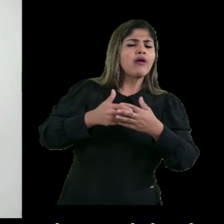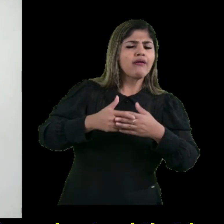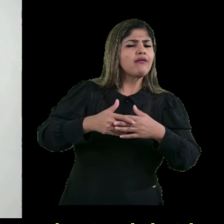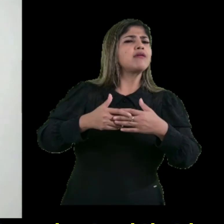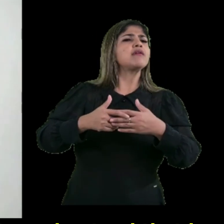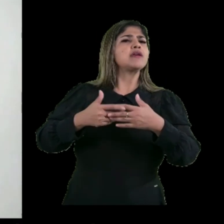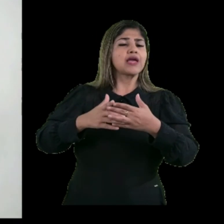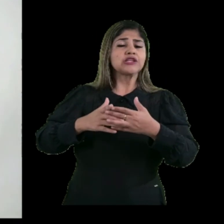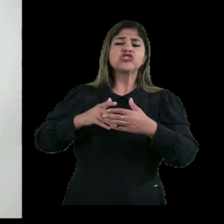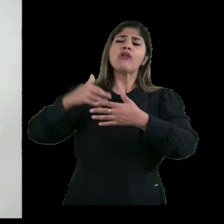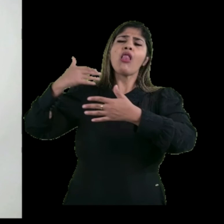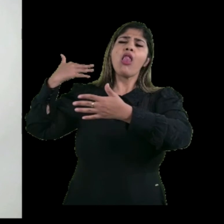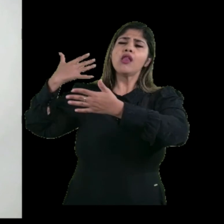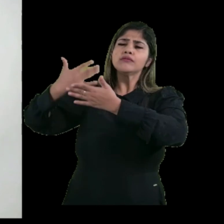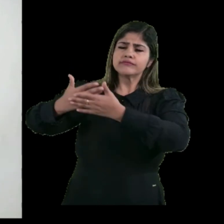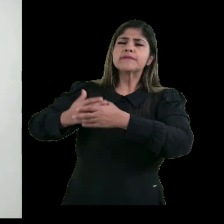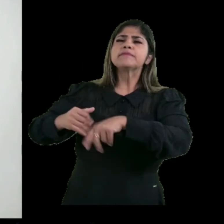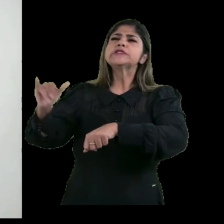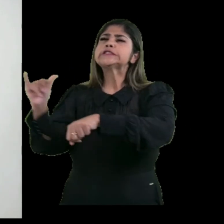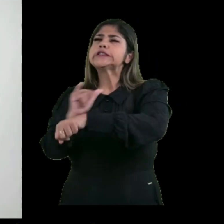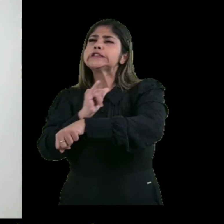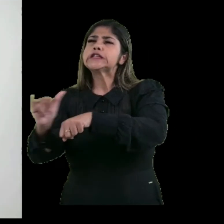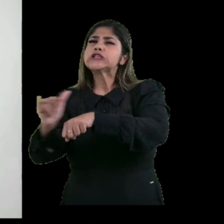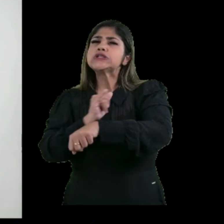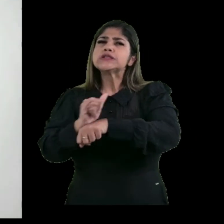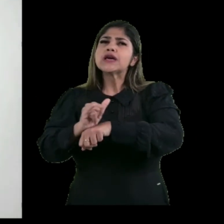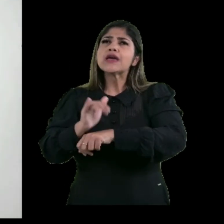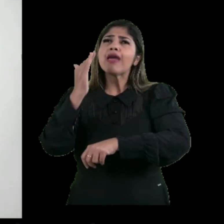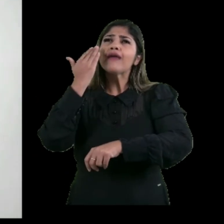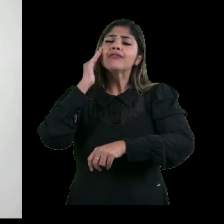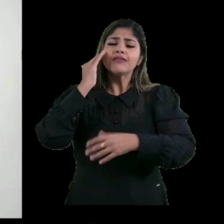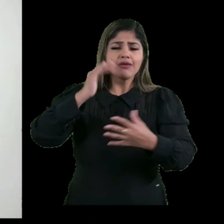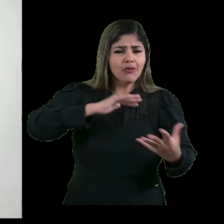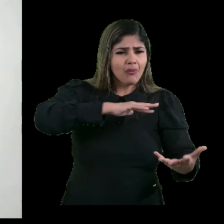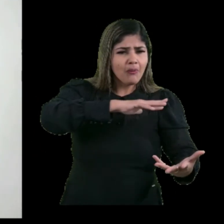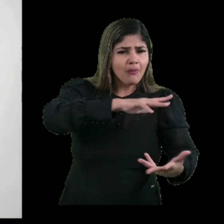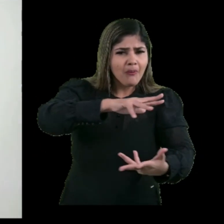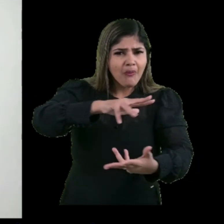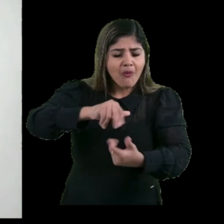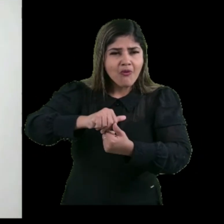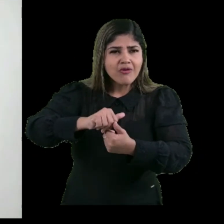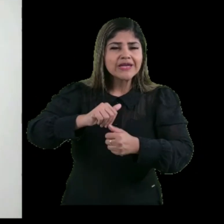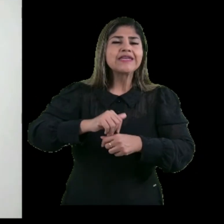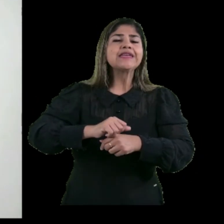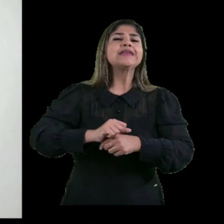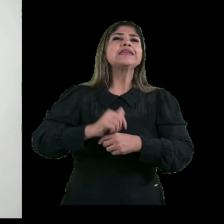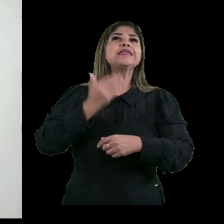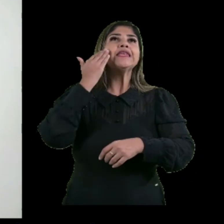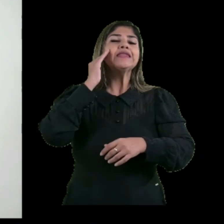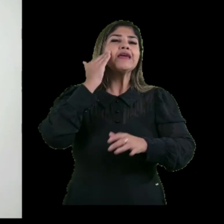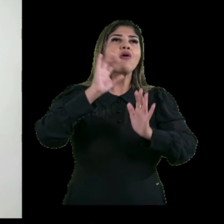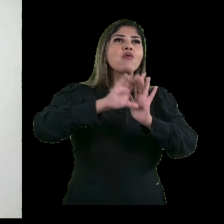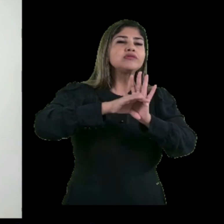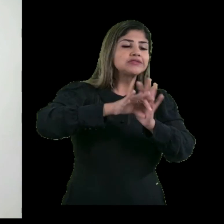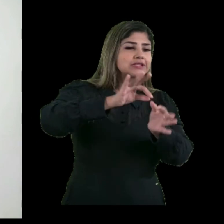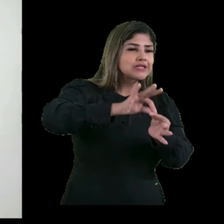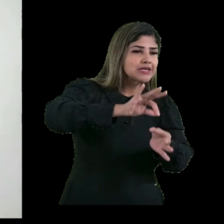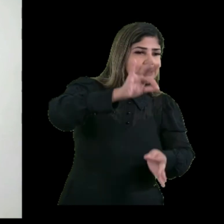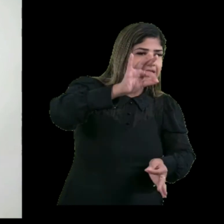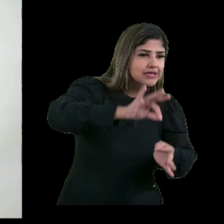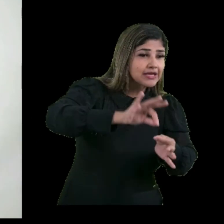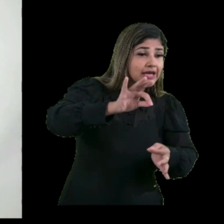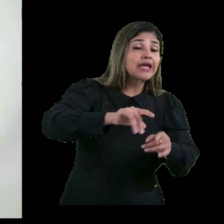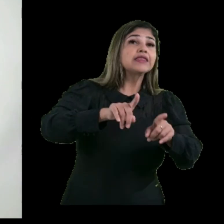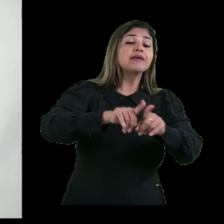years ago, sought strategies to understand the world, understand measurements, concepts, and